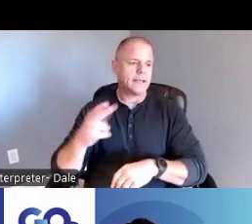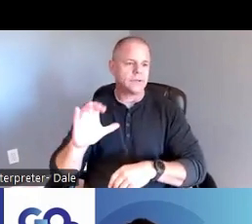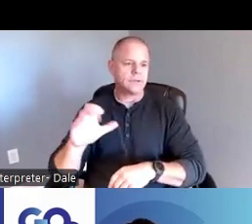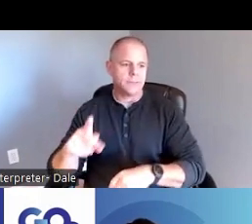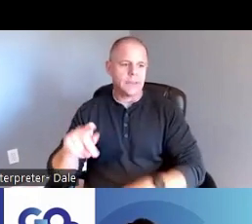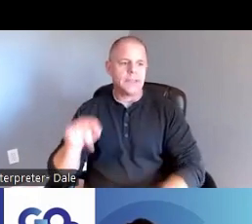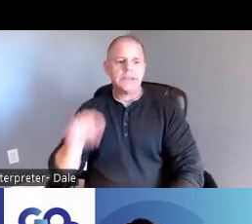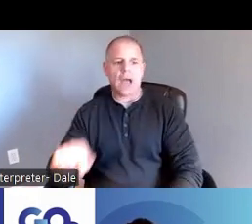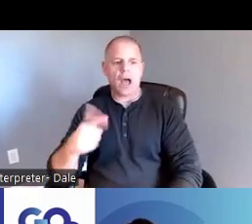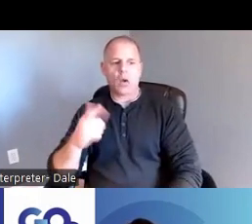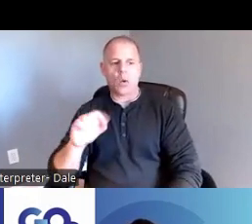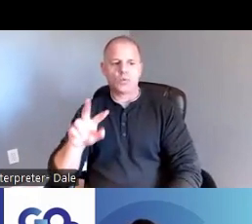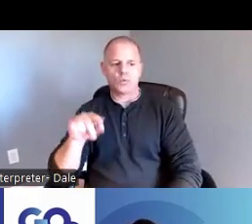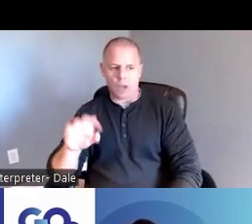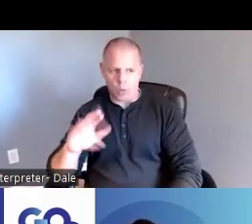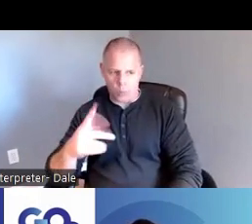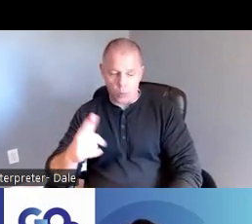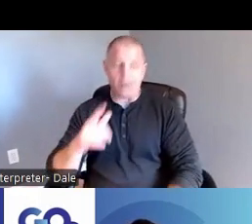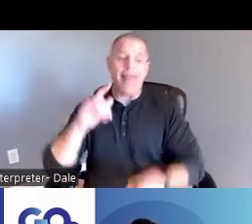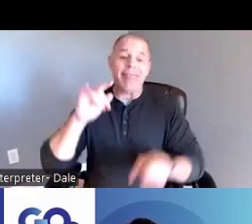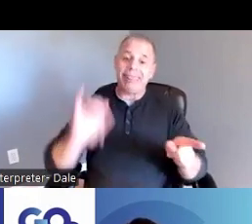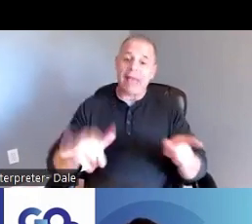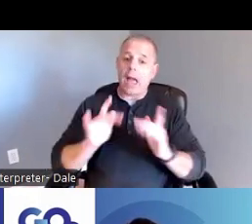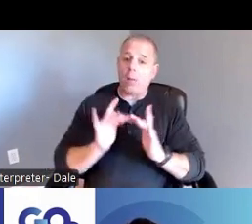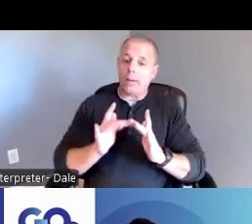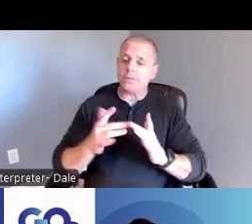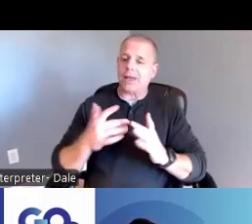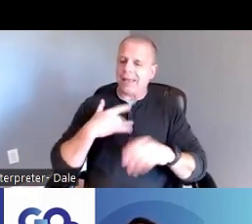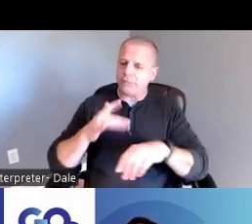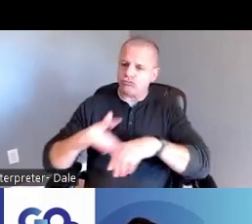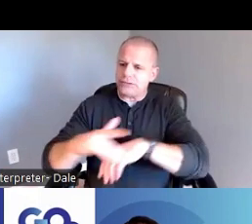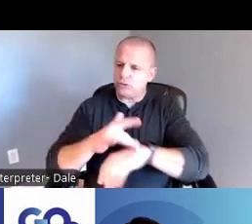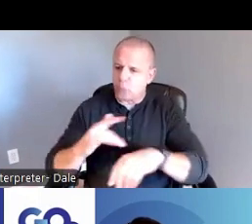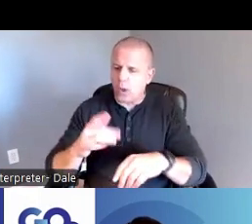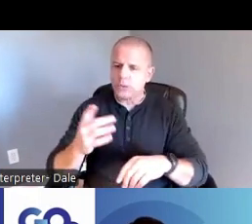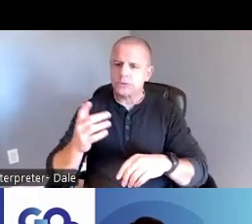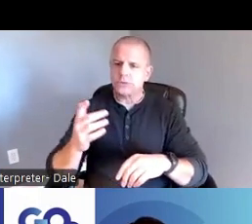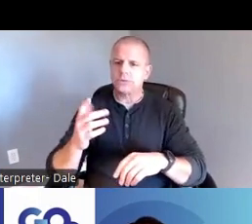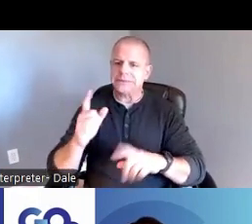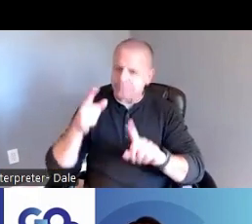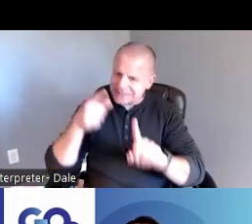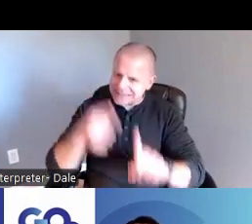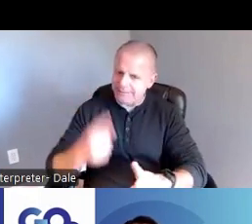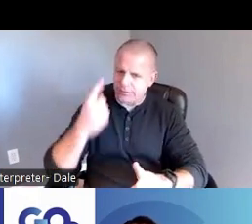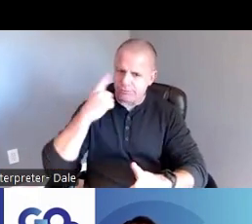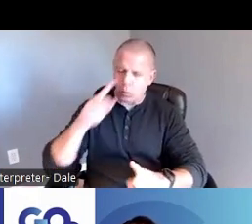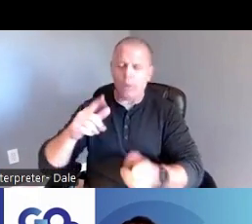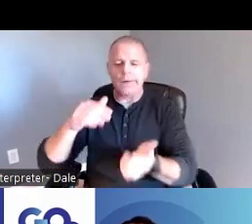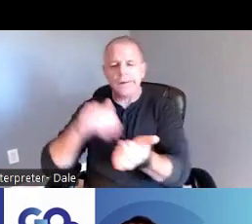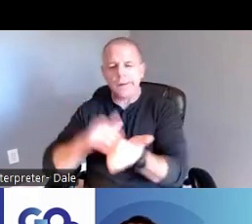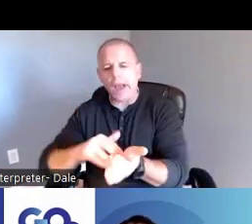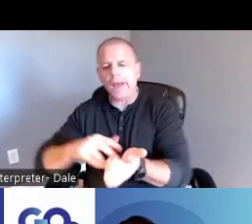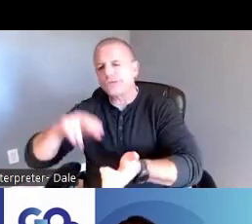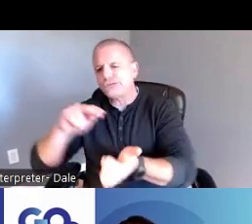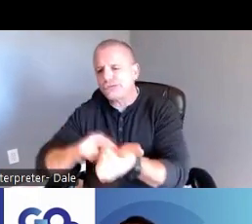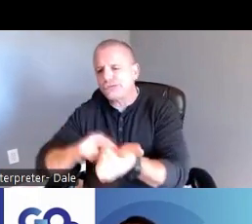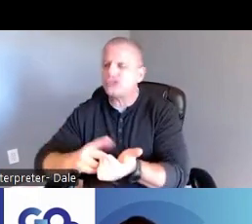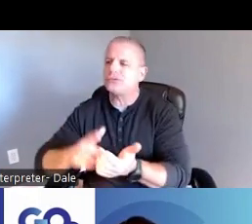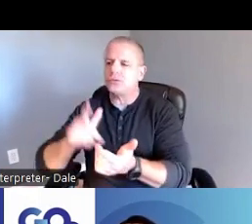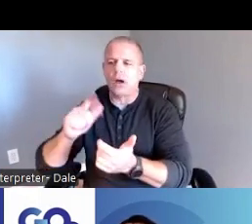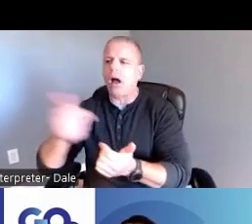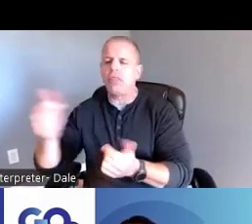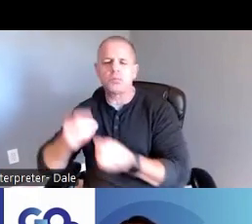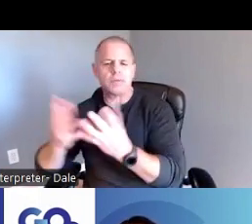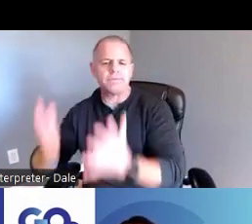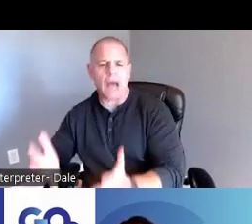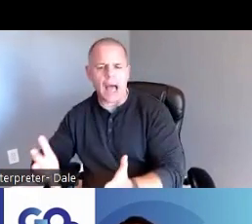hcp.goto.org website has resources specific to providers to be able to provide education and